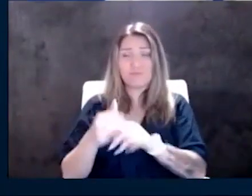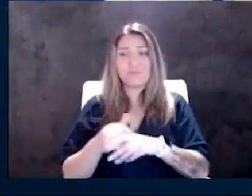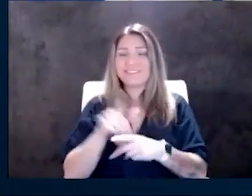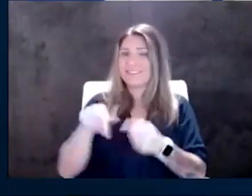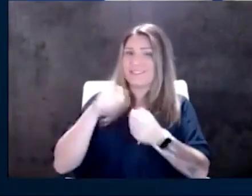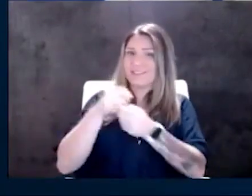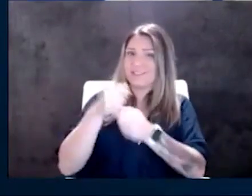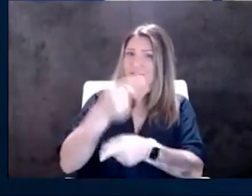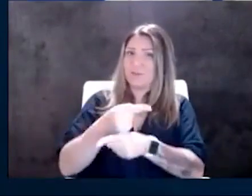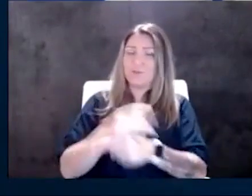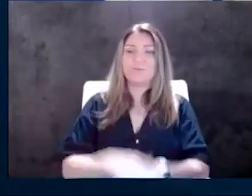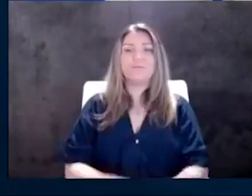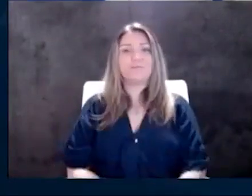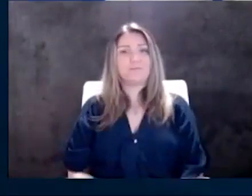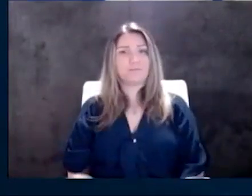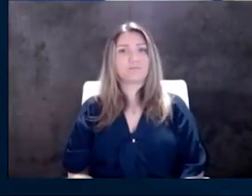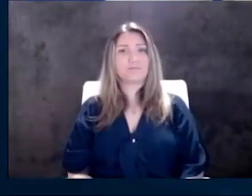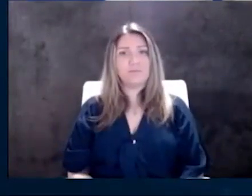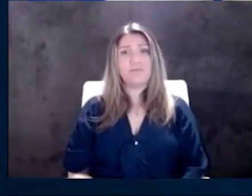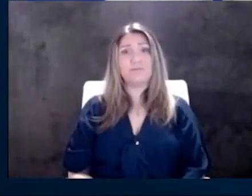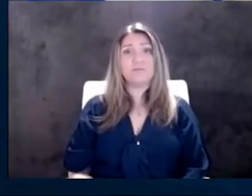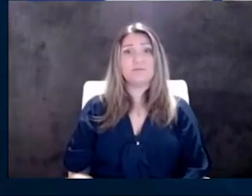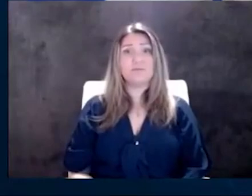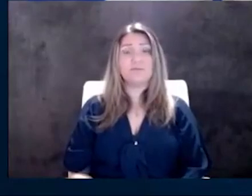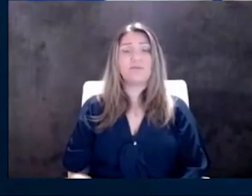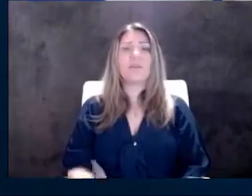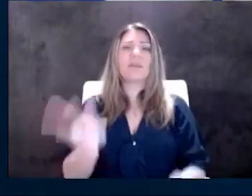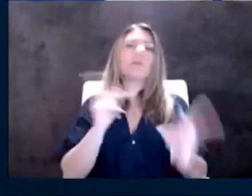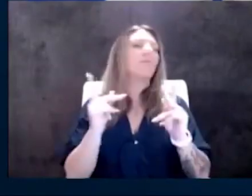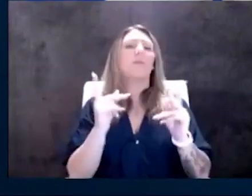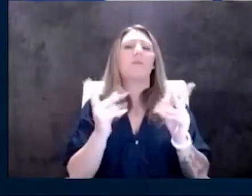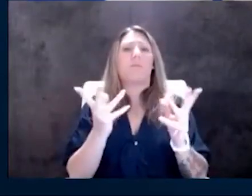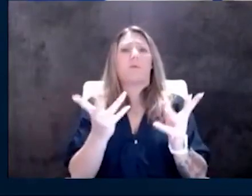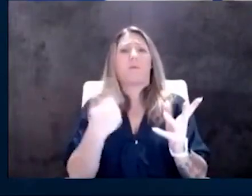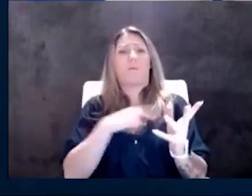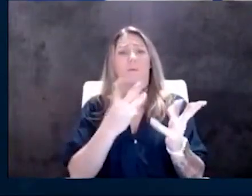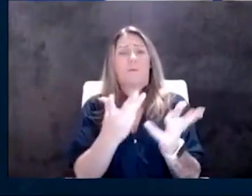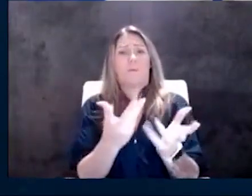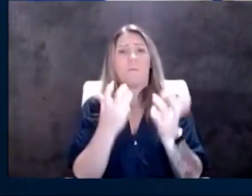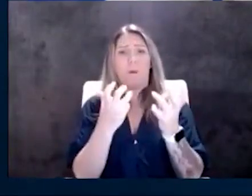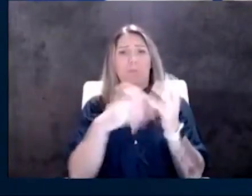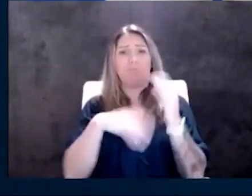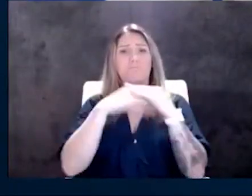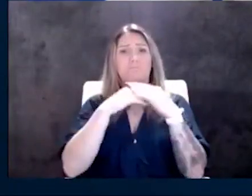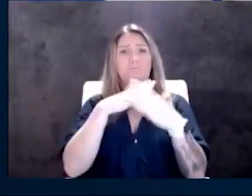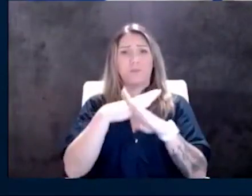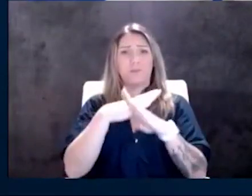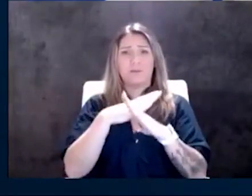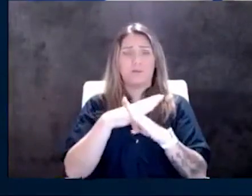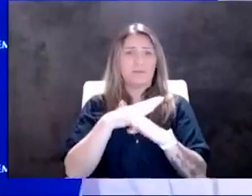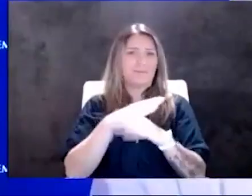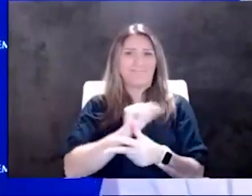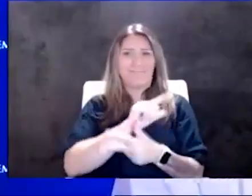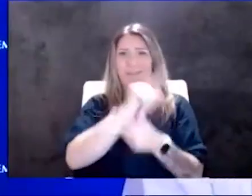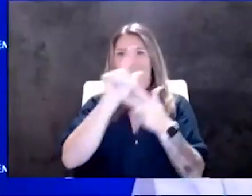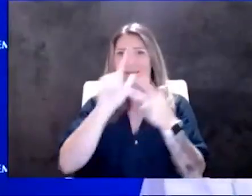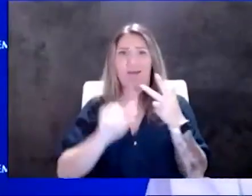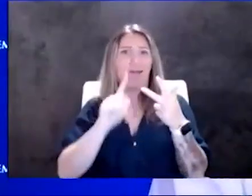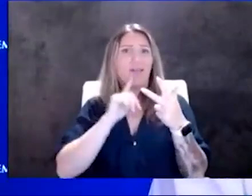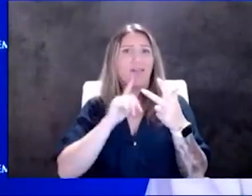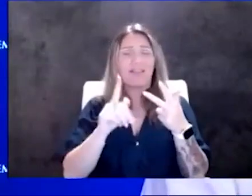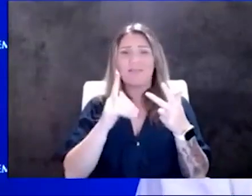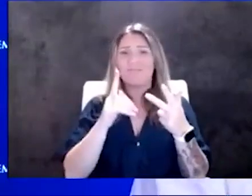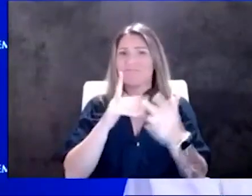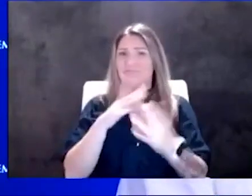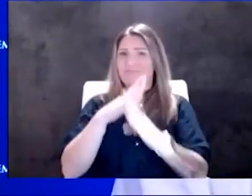want people to become maximally protected. All the vaccines we know continue to protect very well against hospitalization, severe